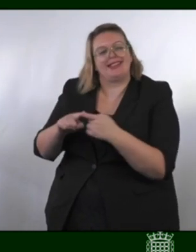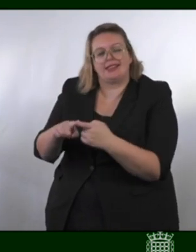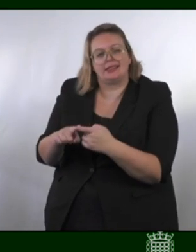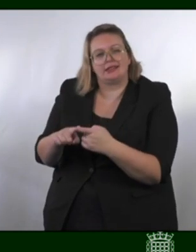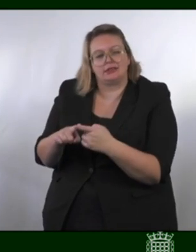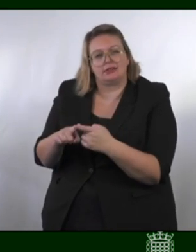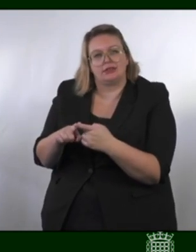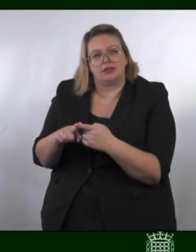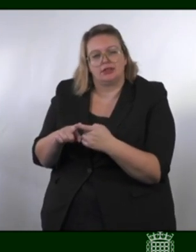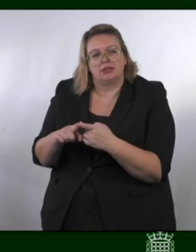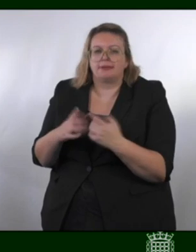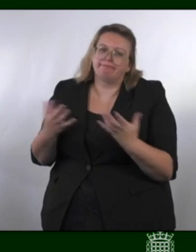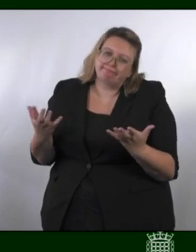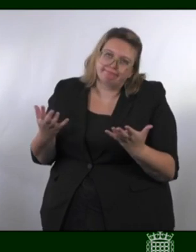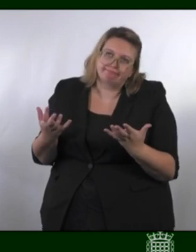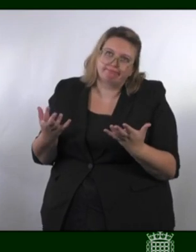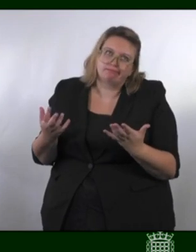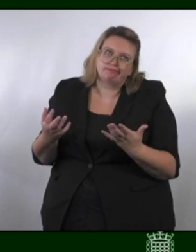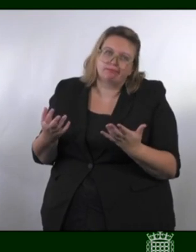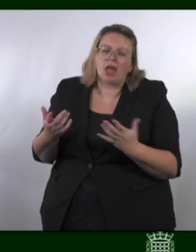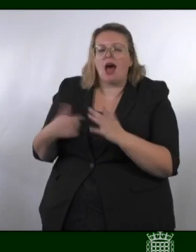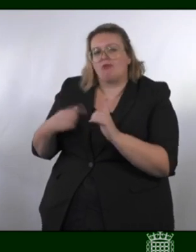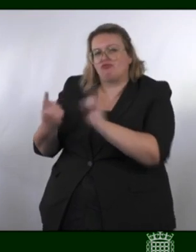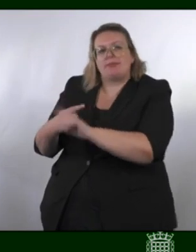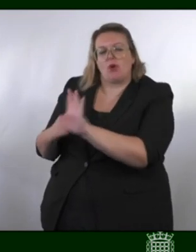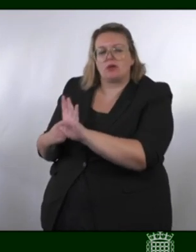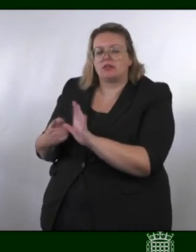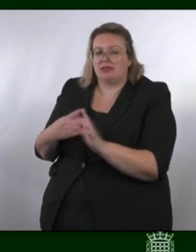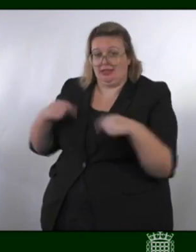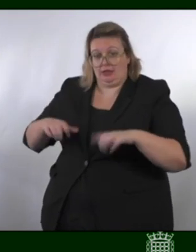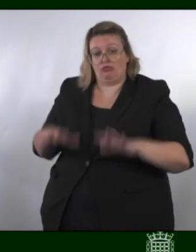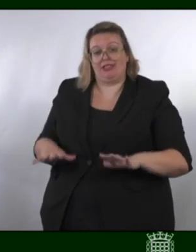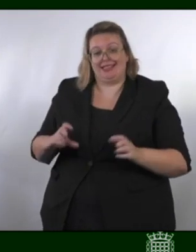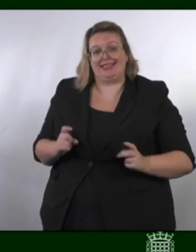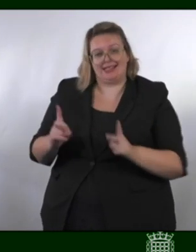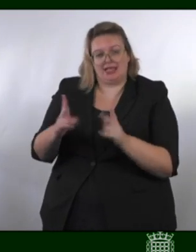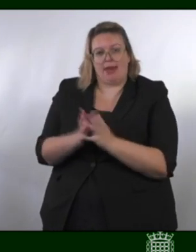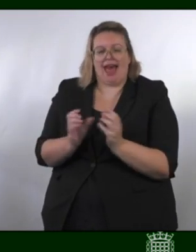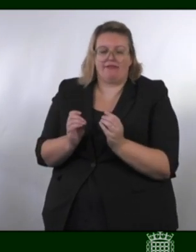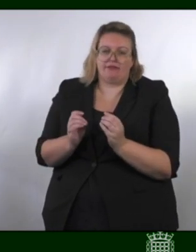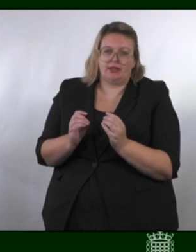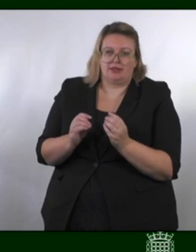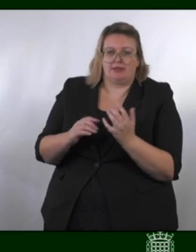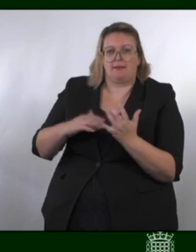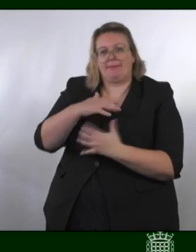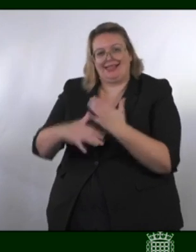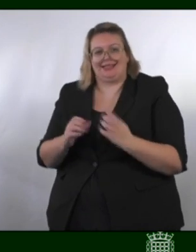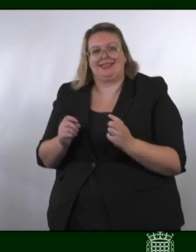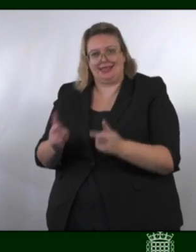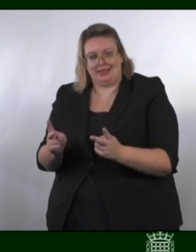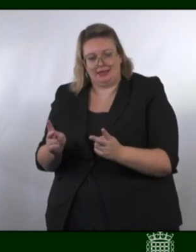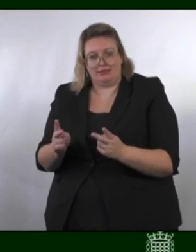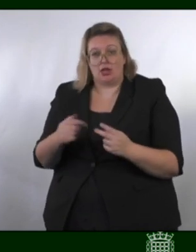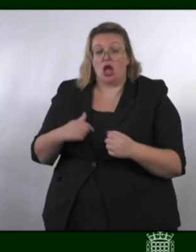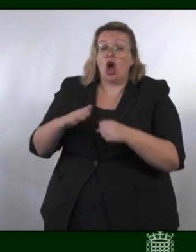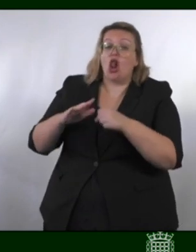that that is working. What I would say to him is, what we have in this country is a blended system which brings the scale of a national approach blended with